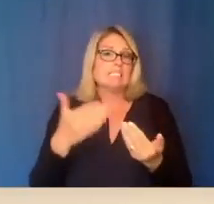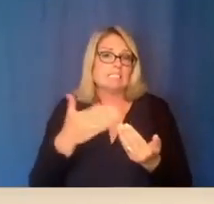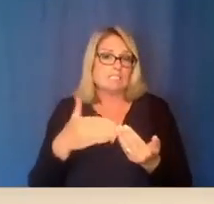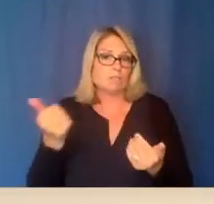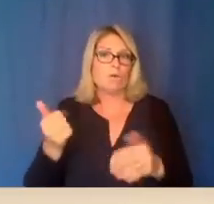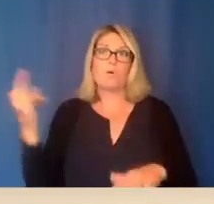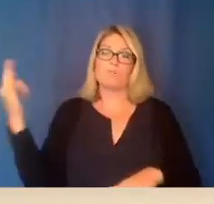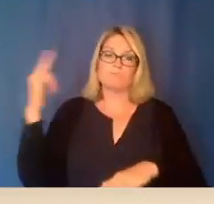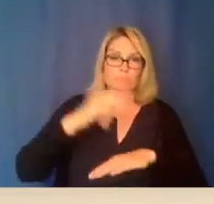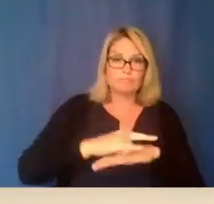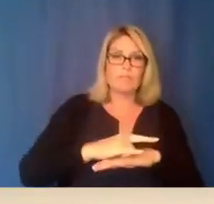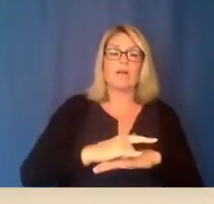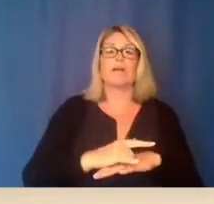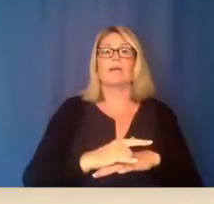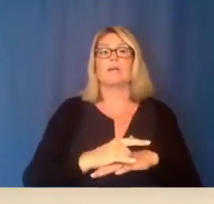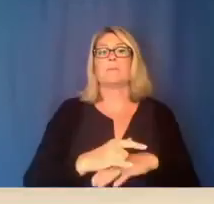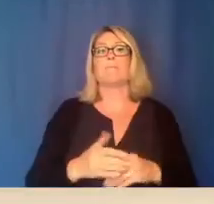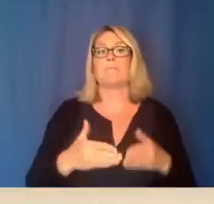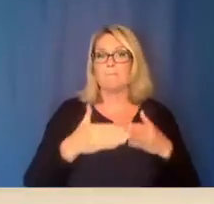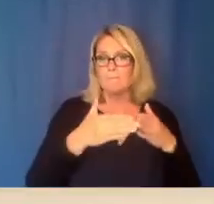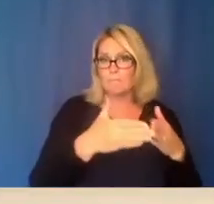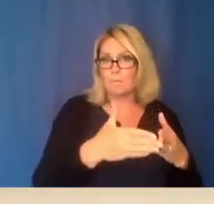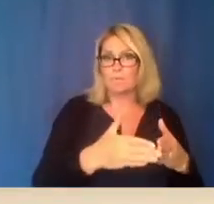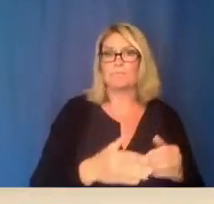risk than about